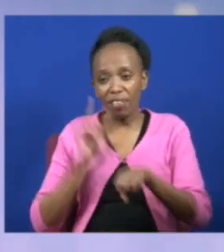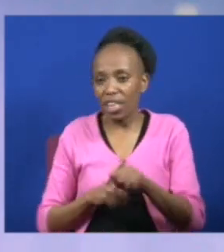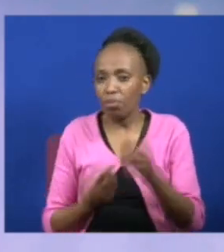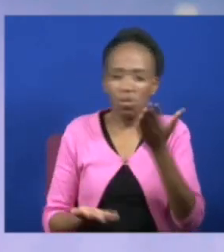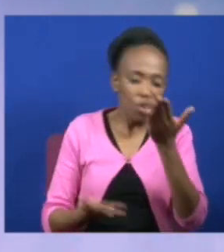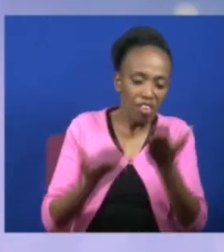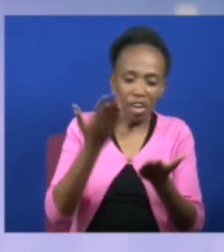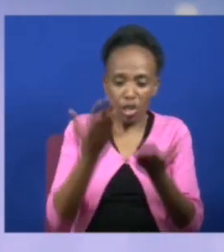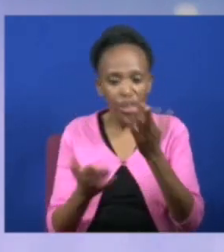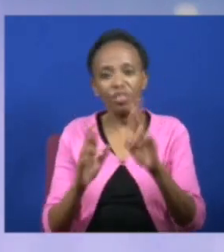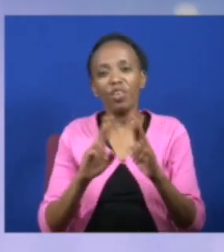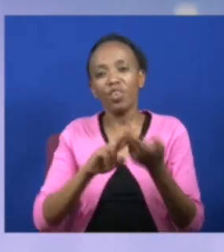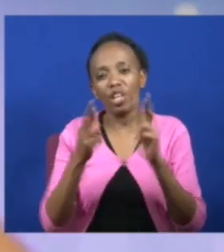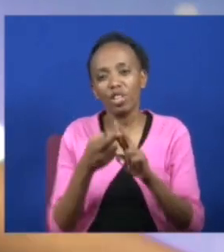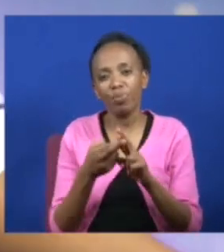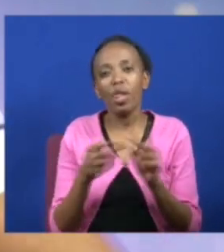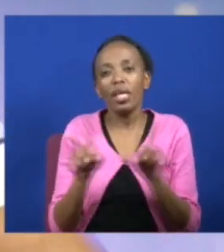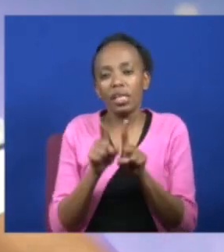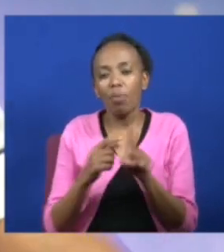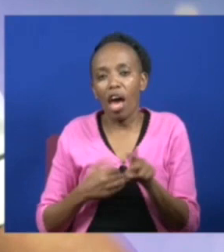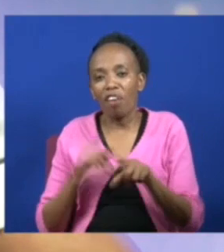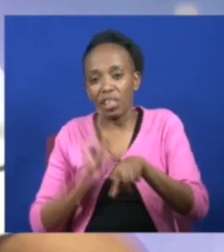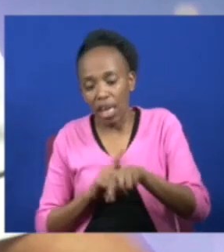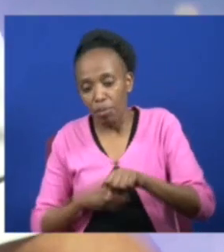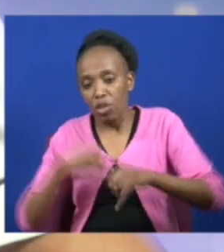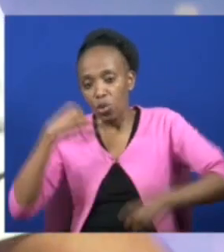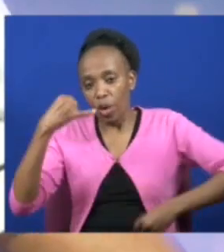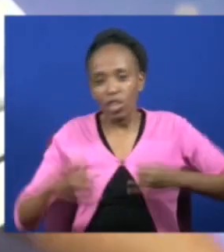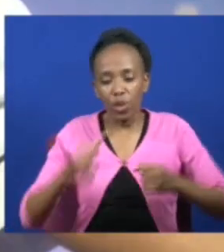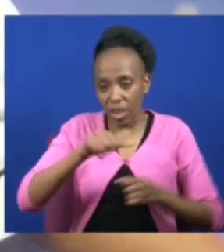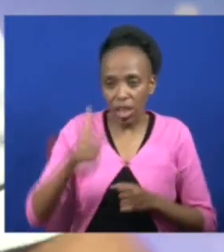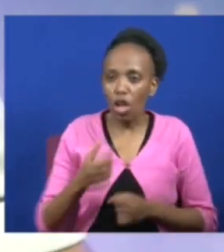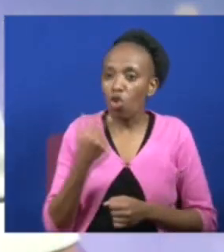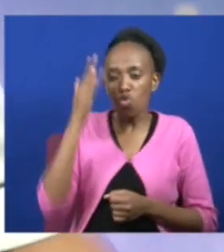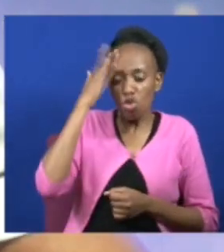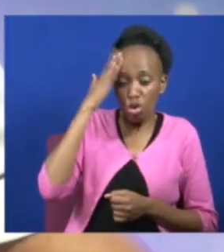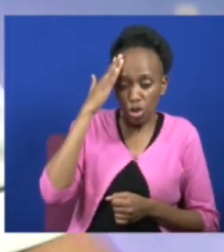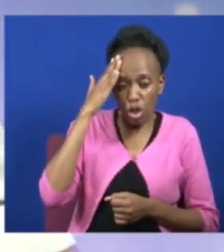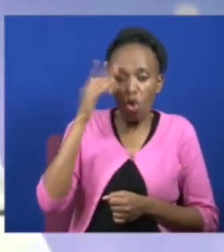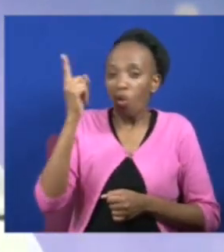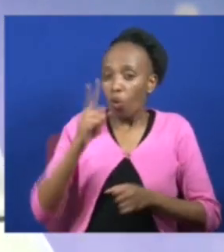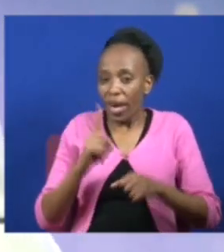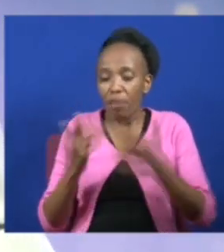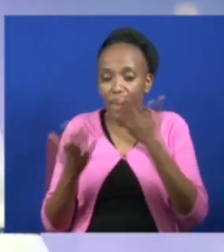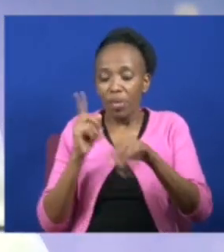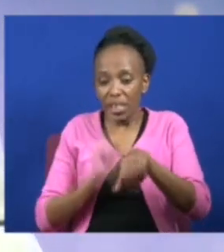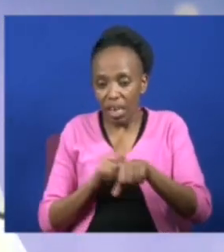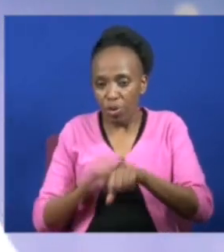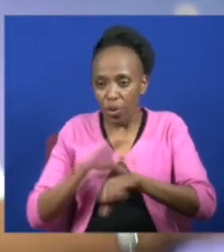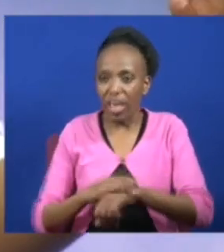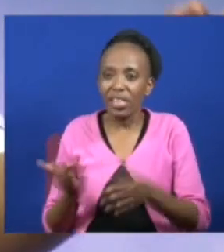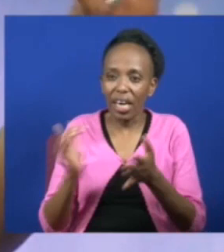to evaluate our relationships. Take time to enjoy each other. Who knows when we will ever get a time like